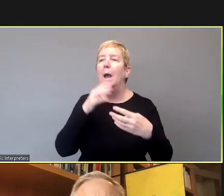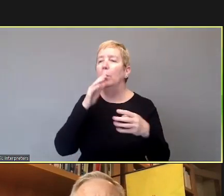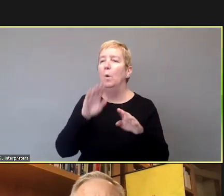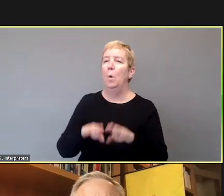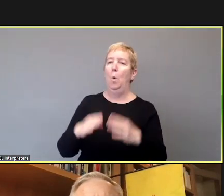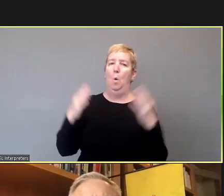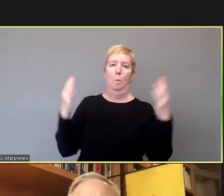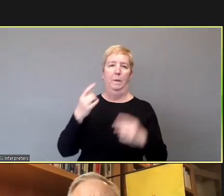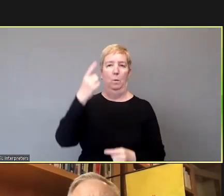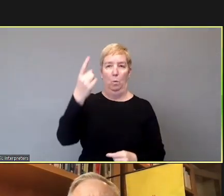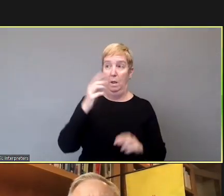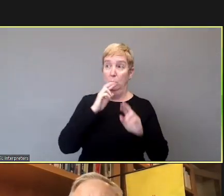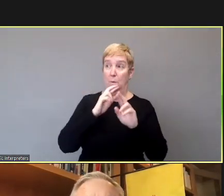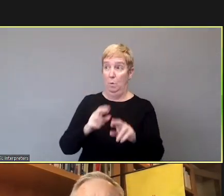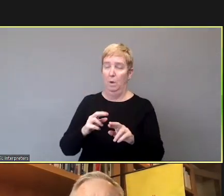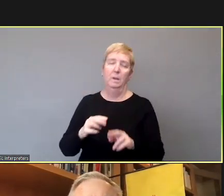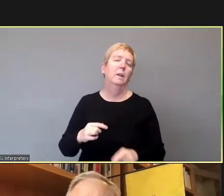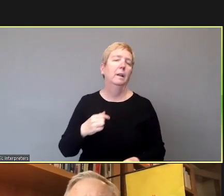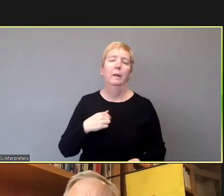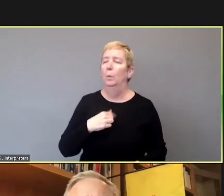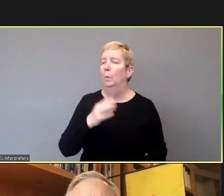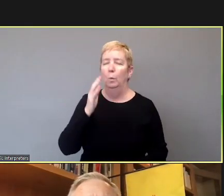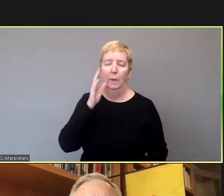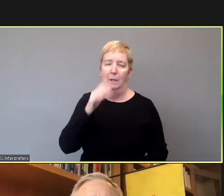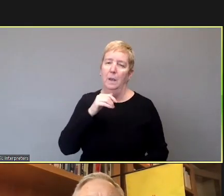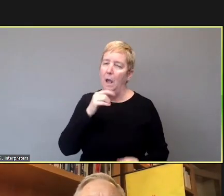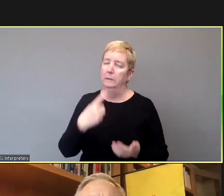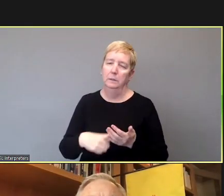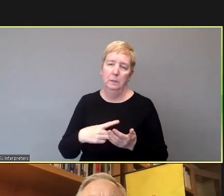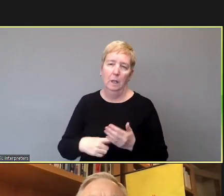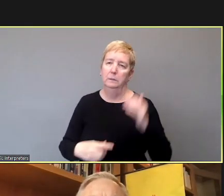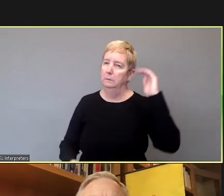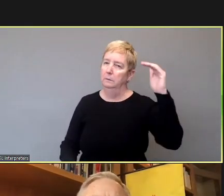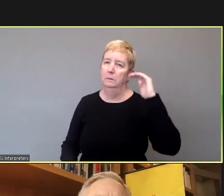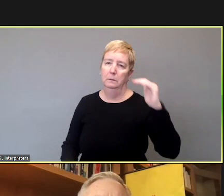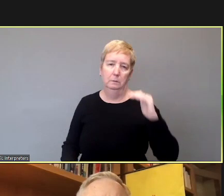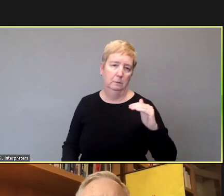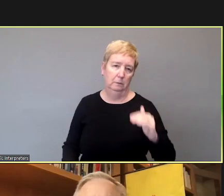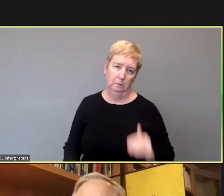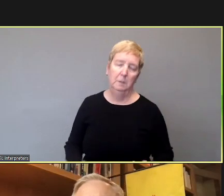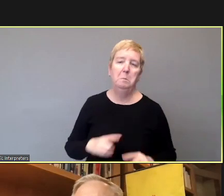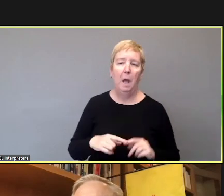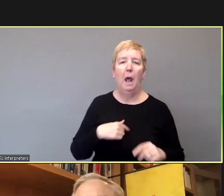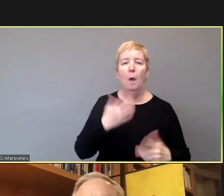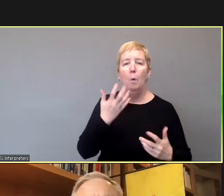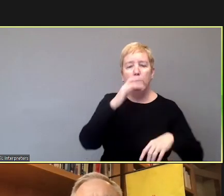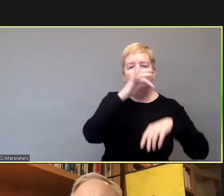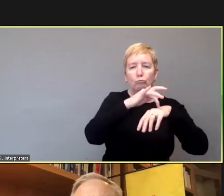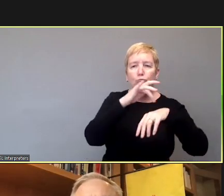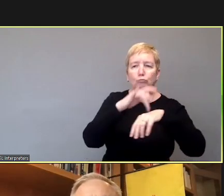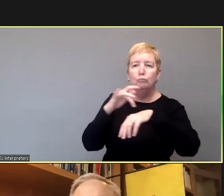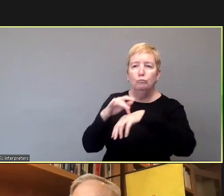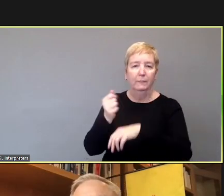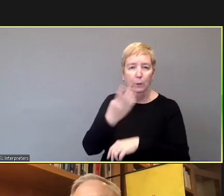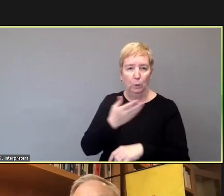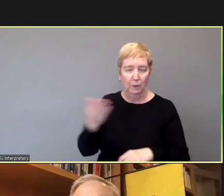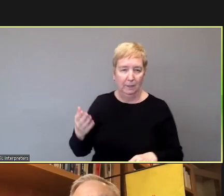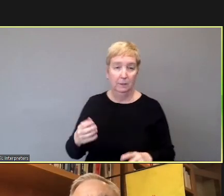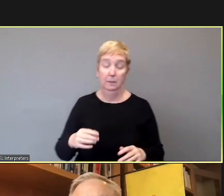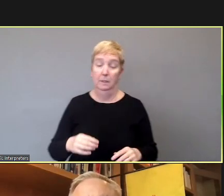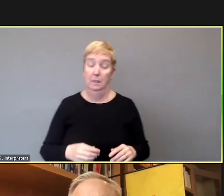don't have time to go through every piece of data on here, but I want to hit some of the high points. So you'll see the cumulative total